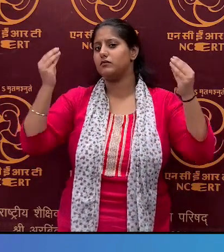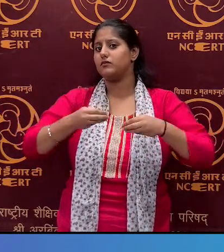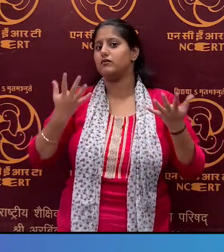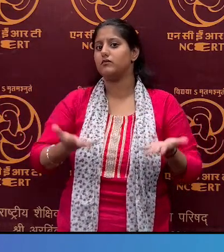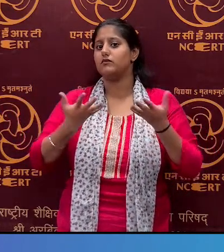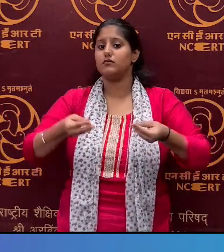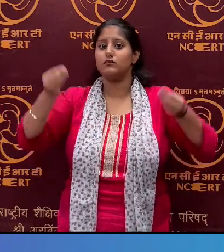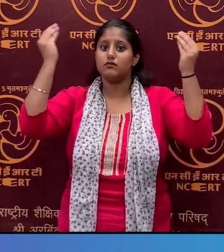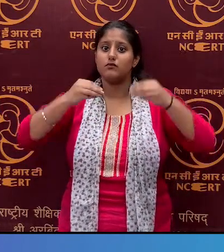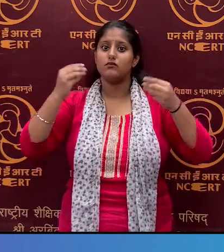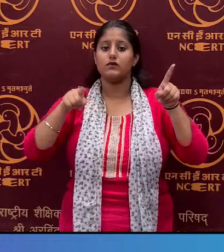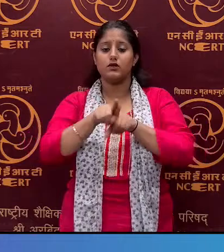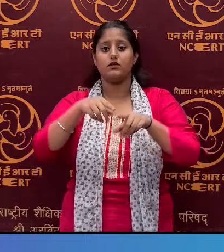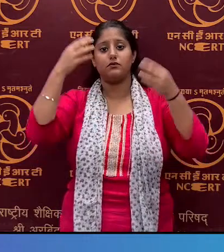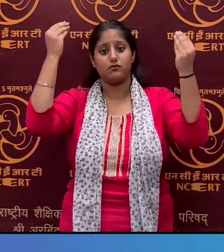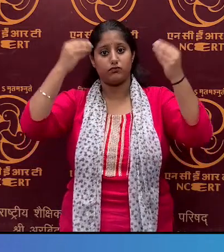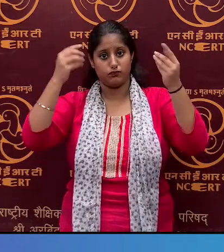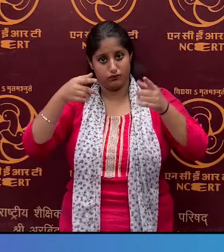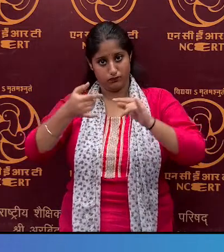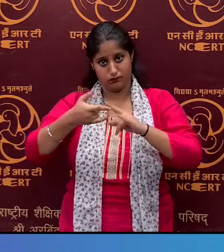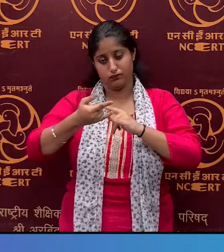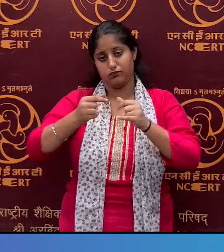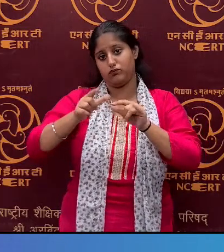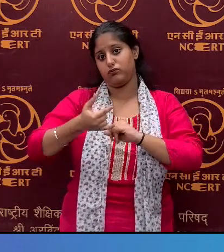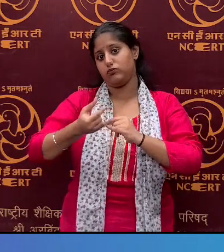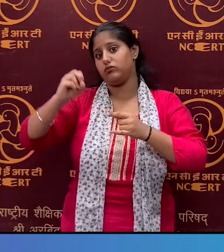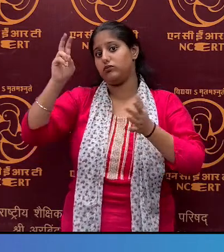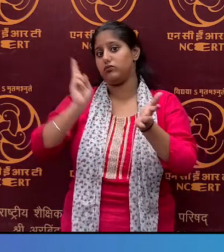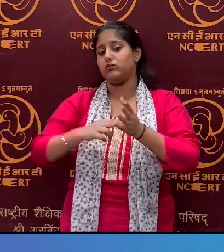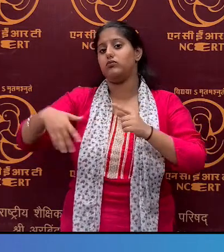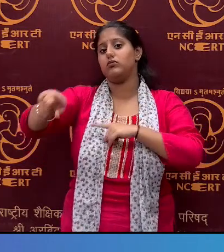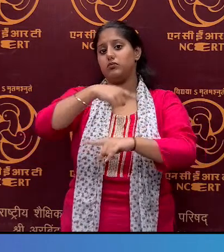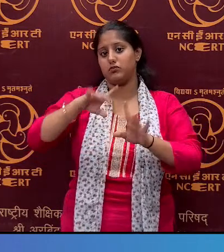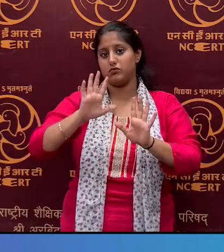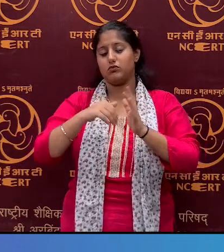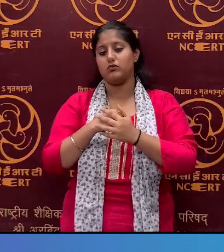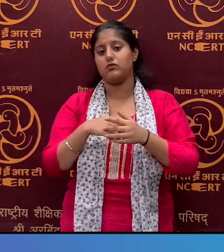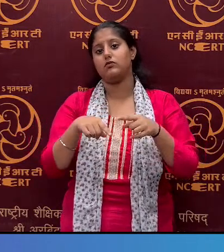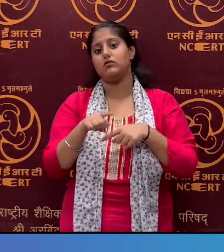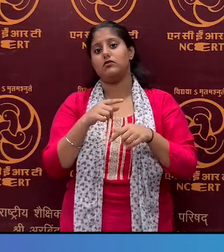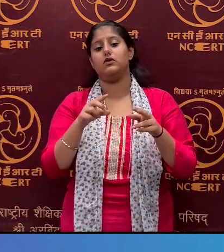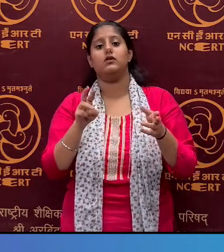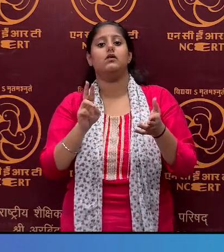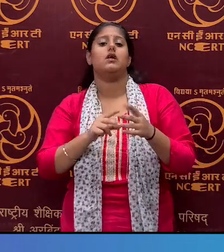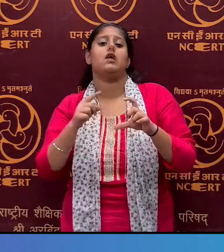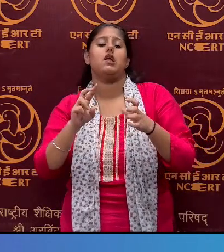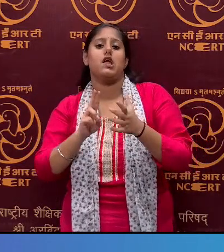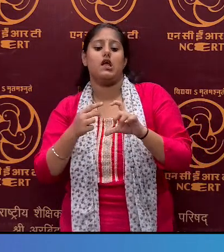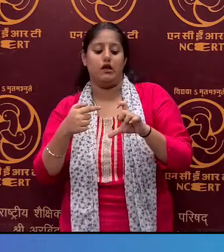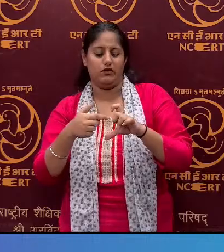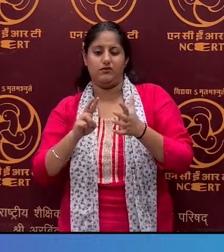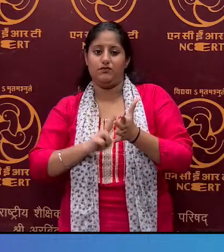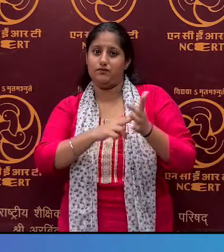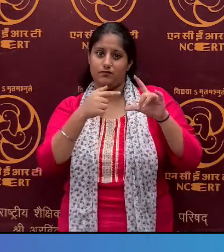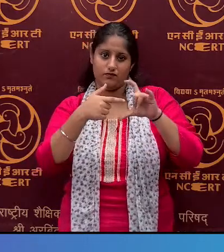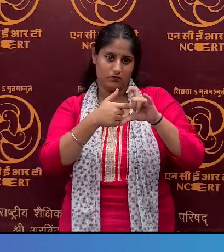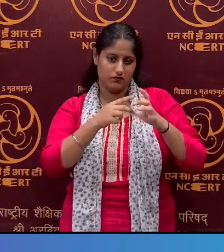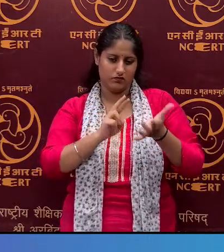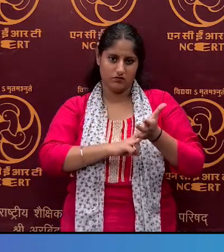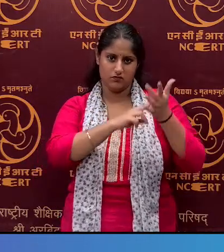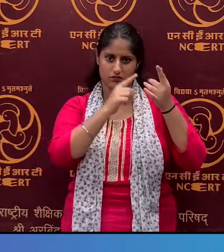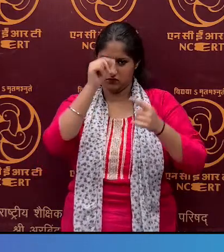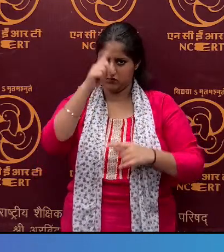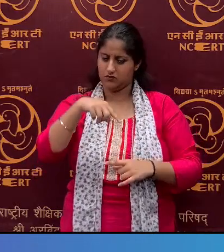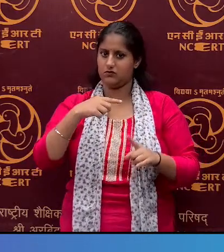during monsoon season, we experience frequent flood, mainly in northern India and sometime even in the southern